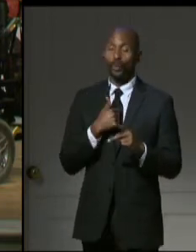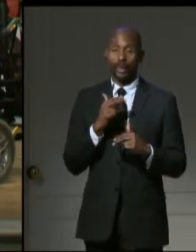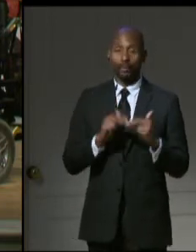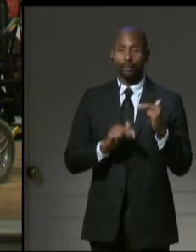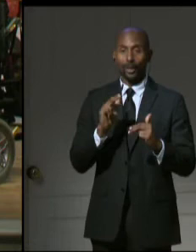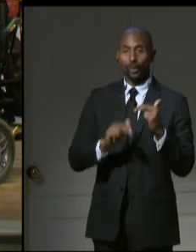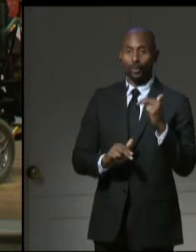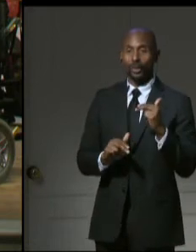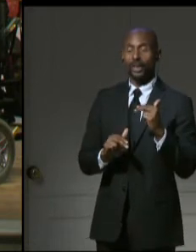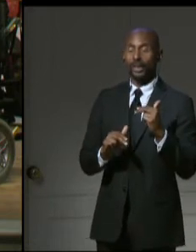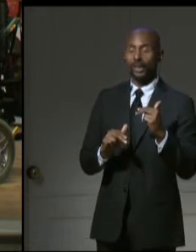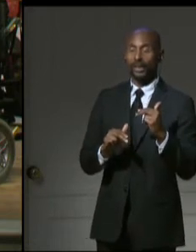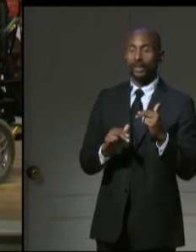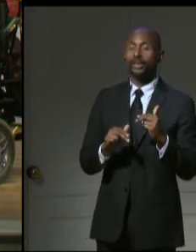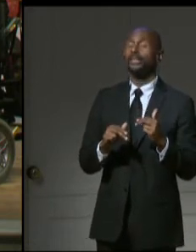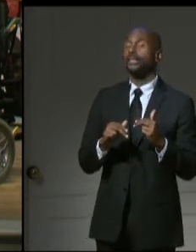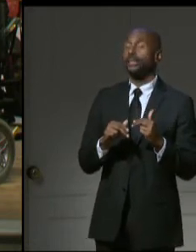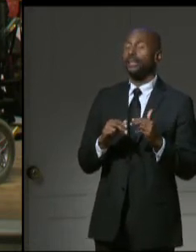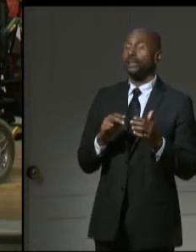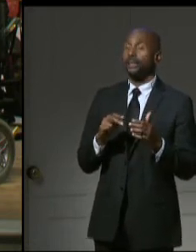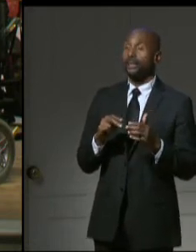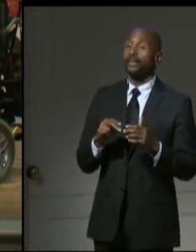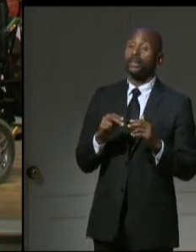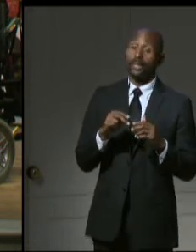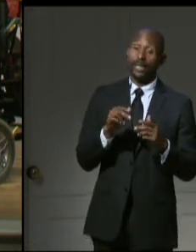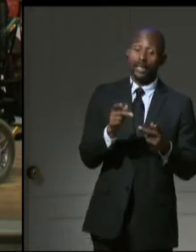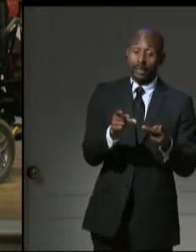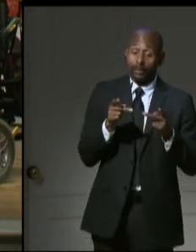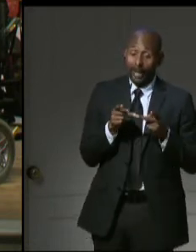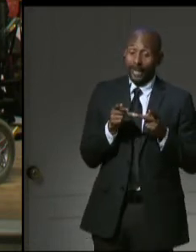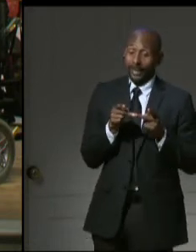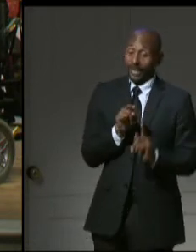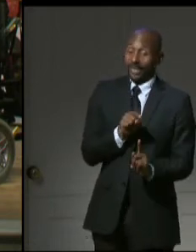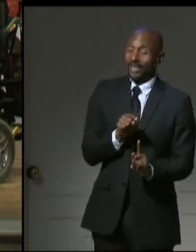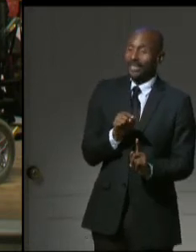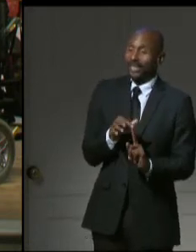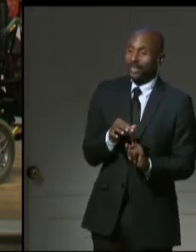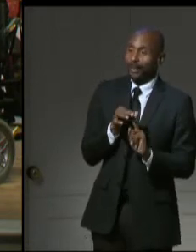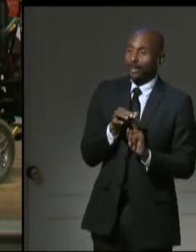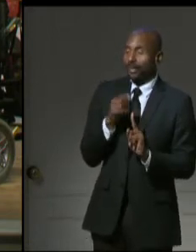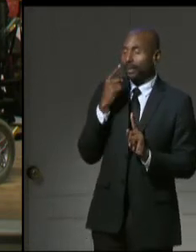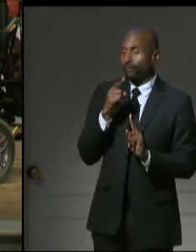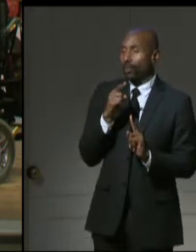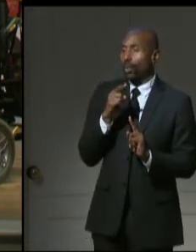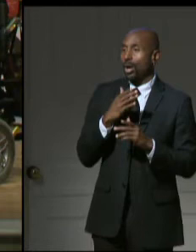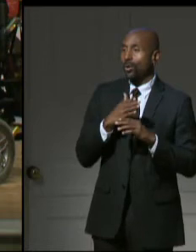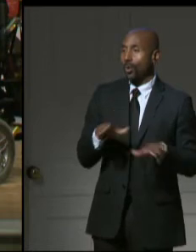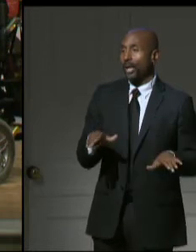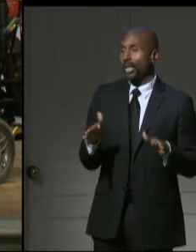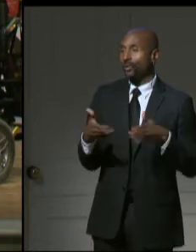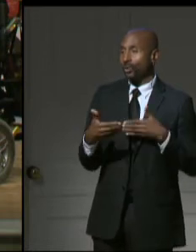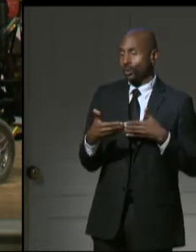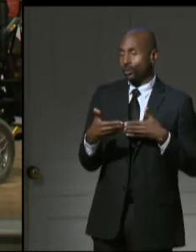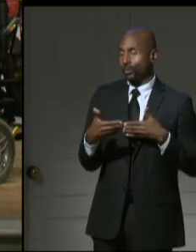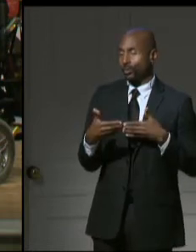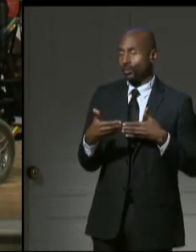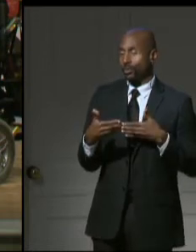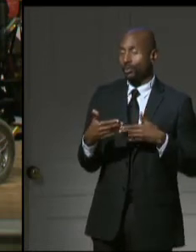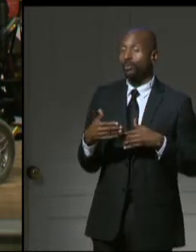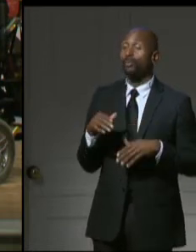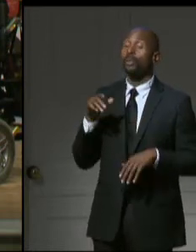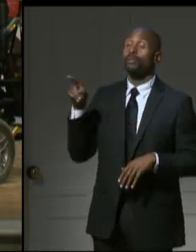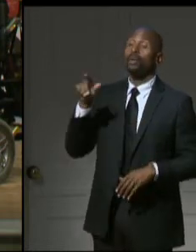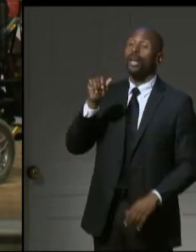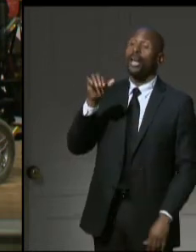some purpose-built spaces for quiet rooms. So in the Air and